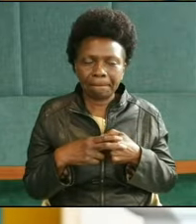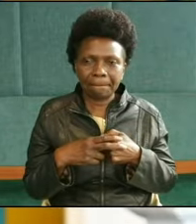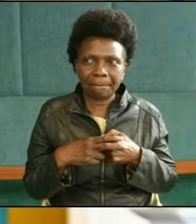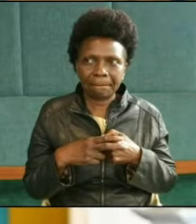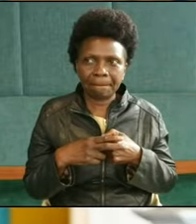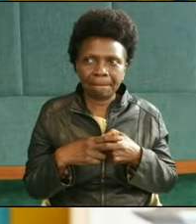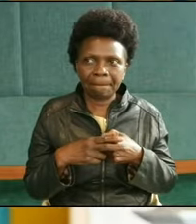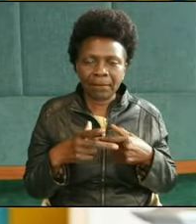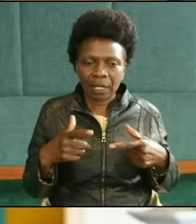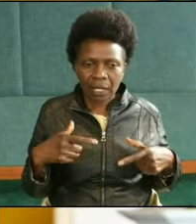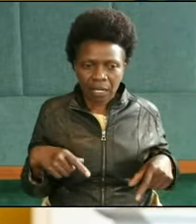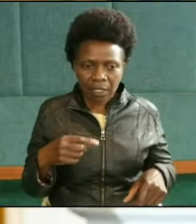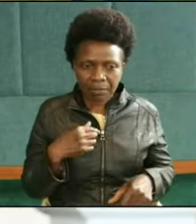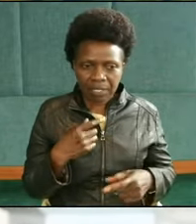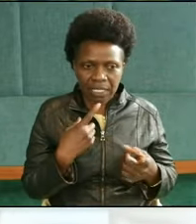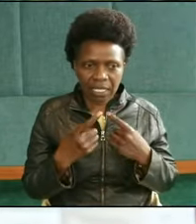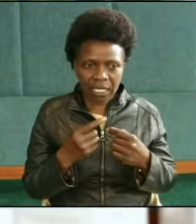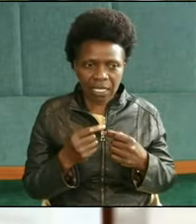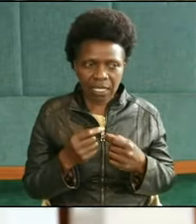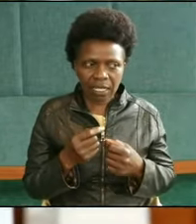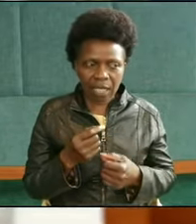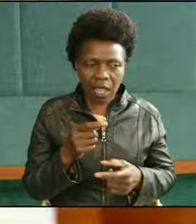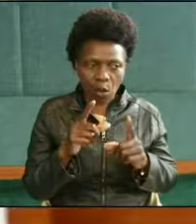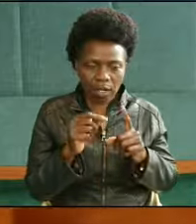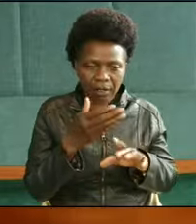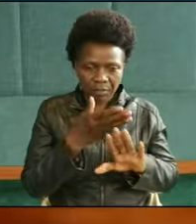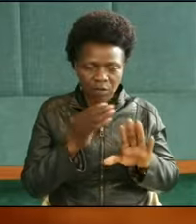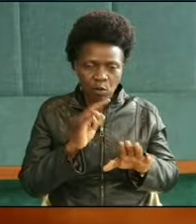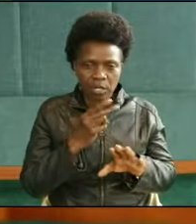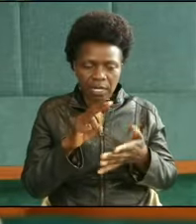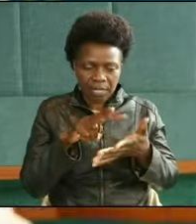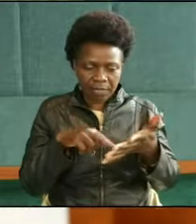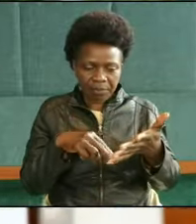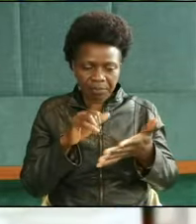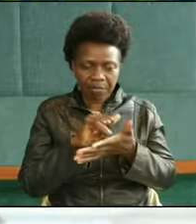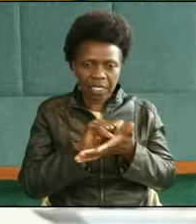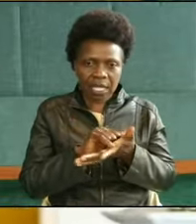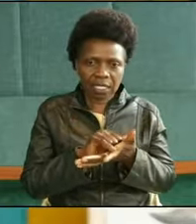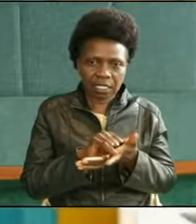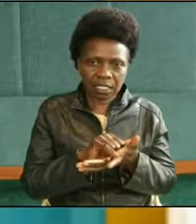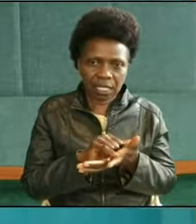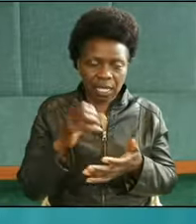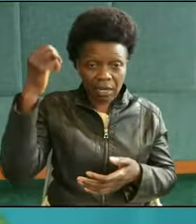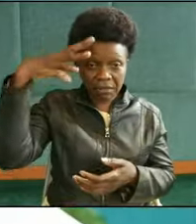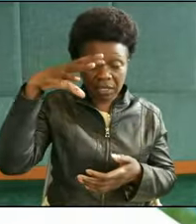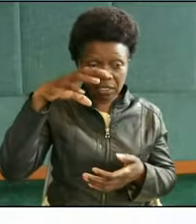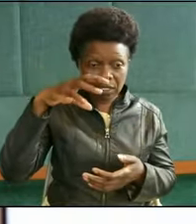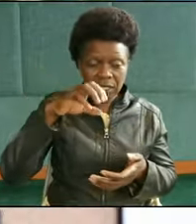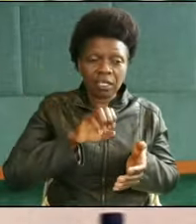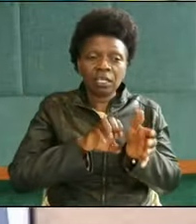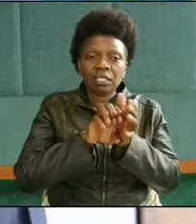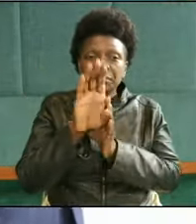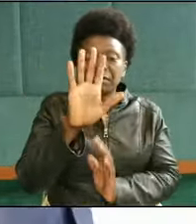Okay, let me say a sentence before we read it, that Revelation chapter